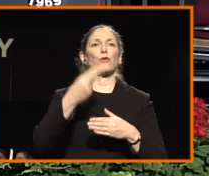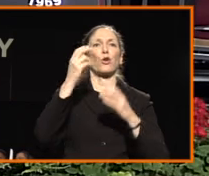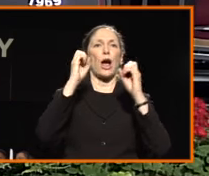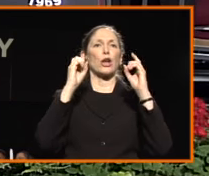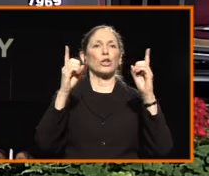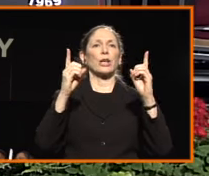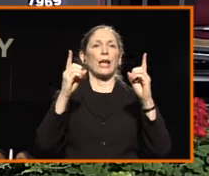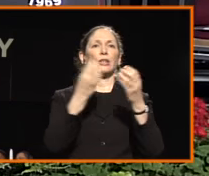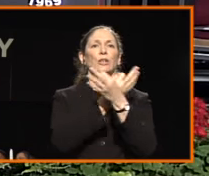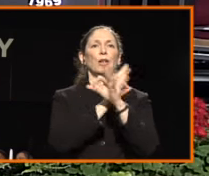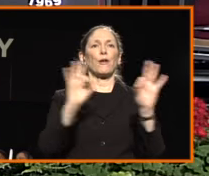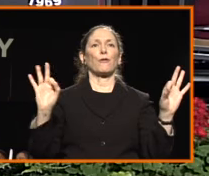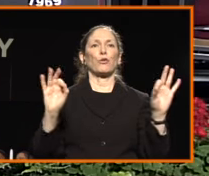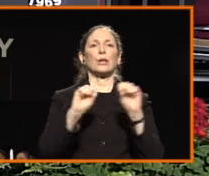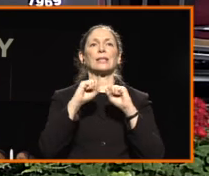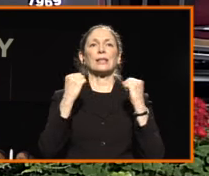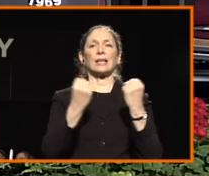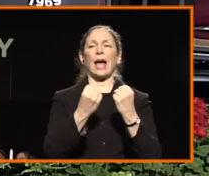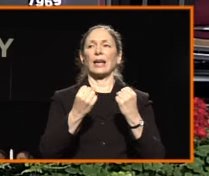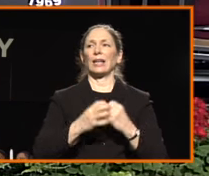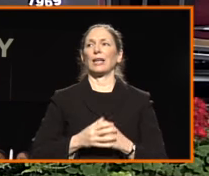a free society.